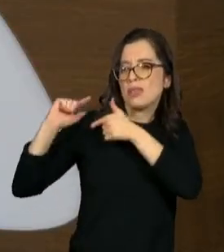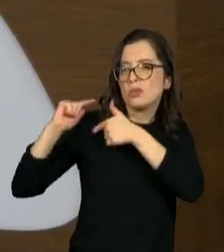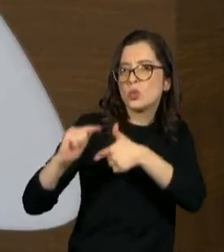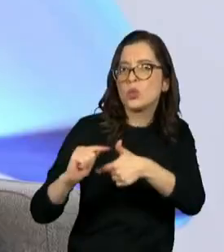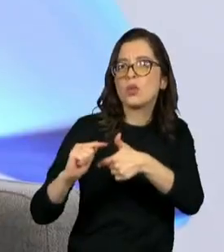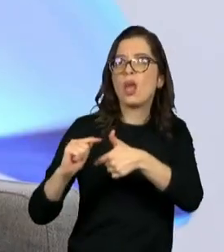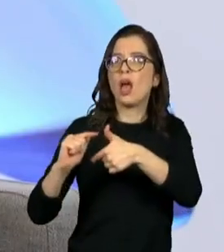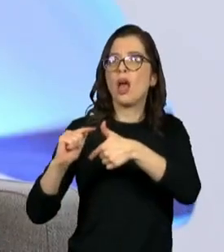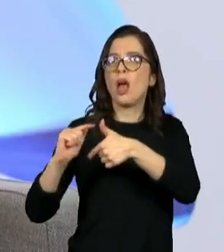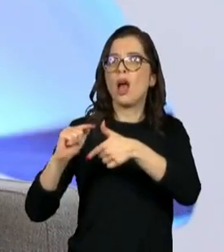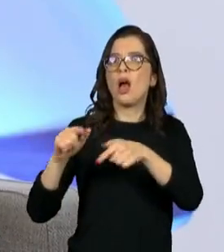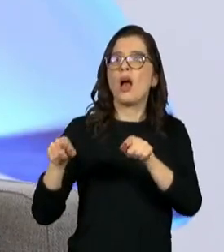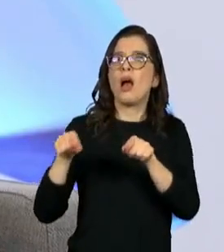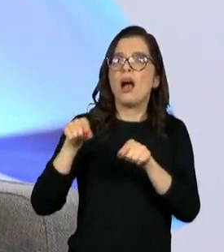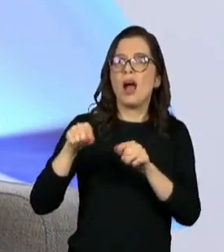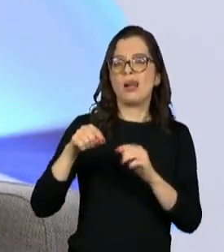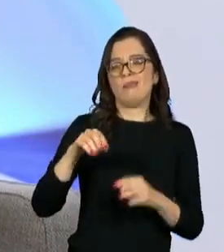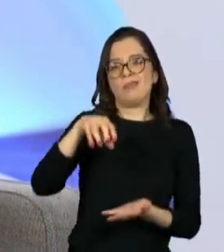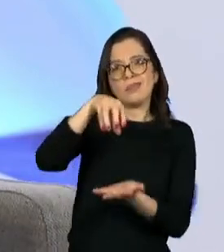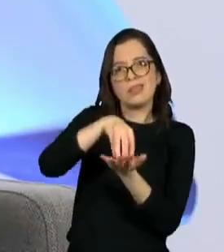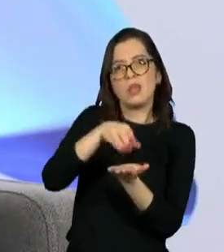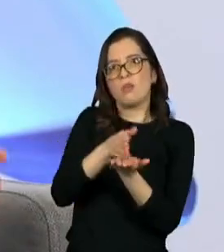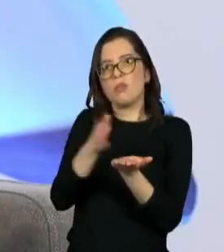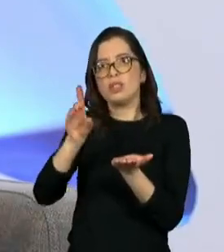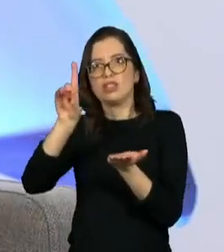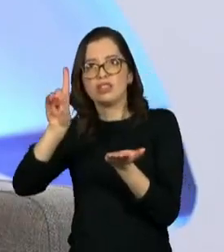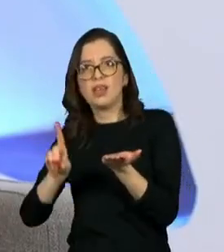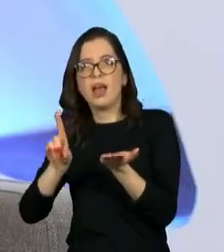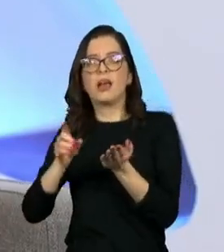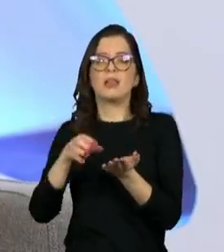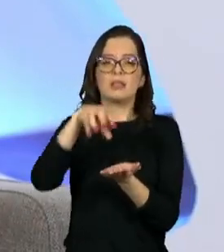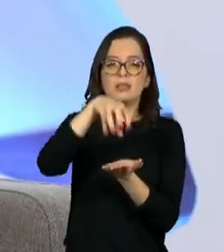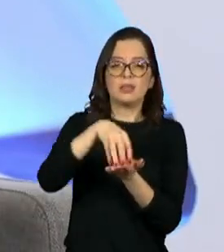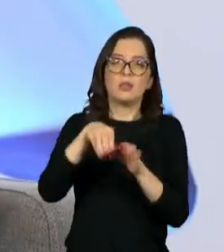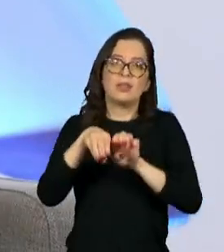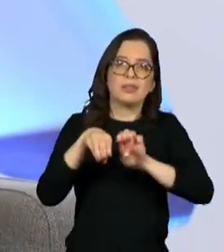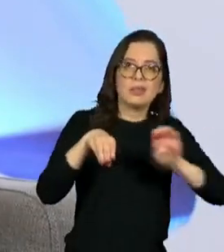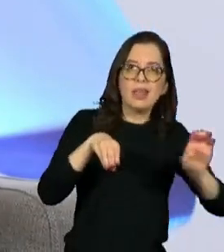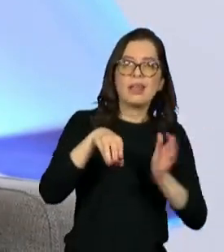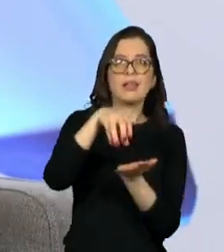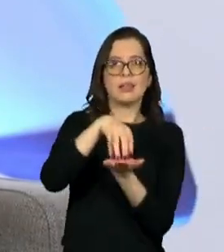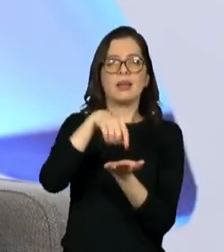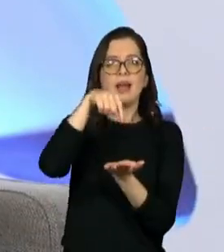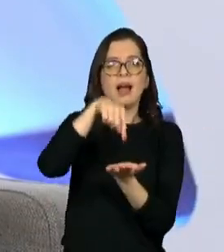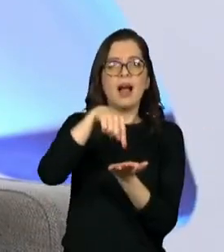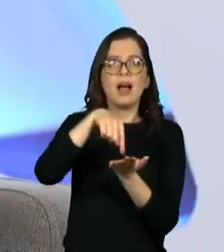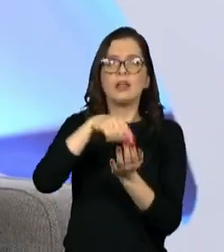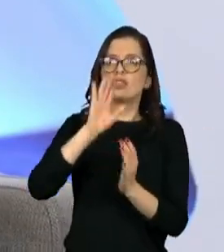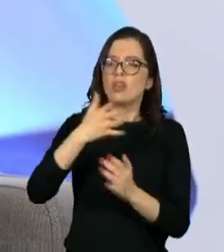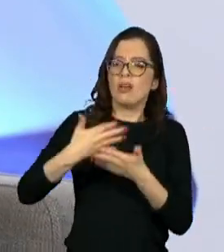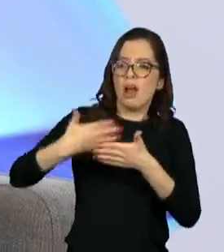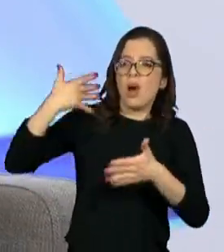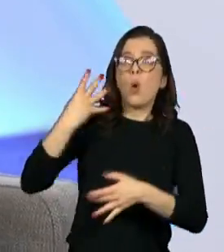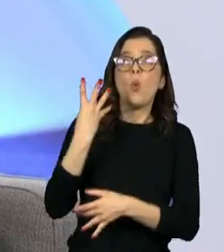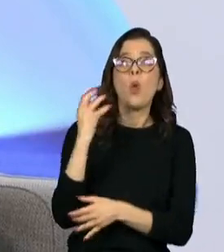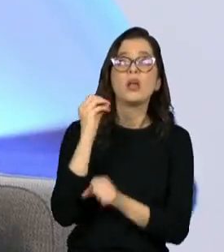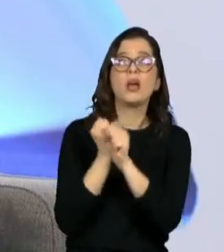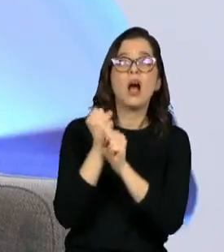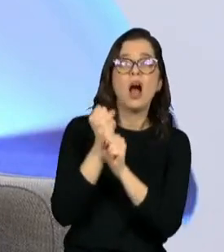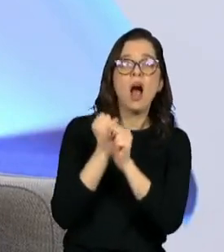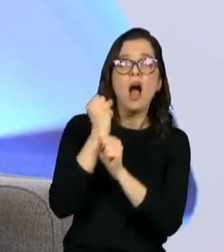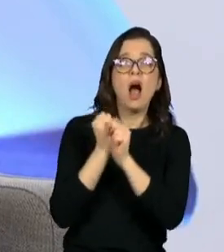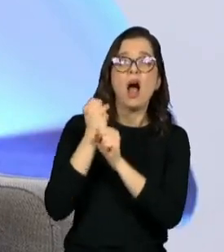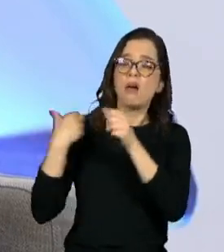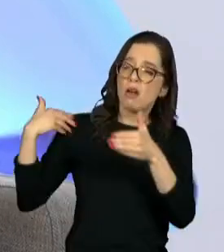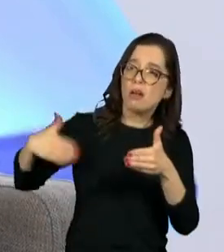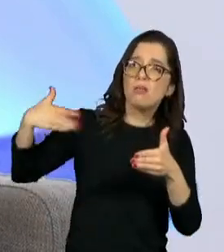politics, mainstream politics of the center-right and the center-left, over the past 4 decades that